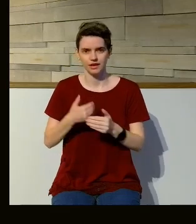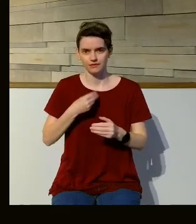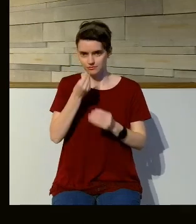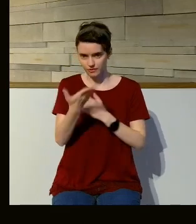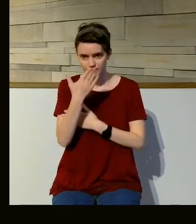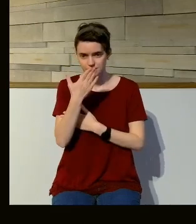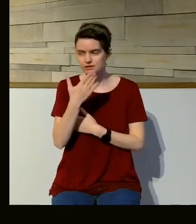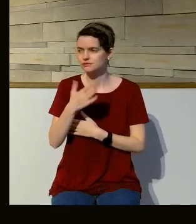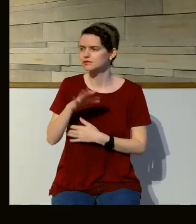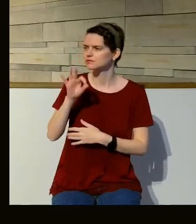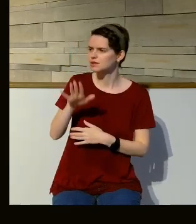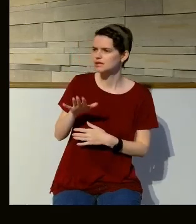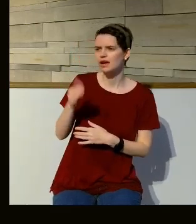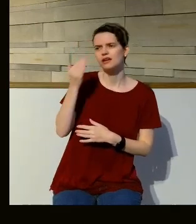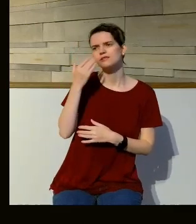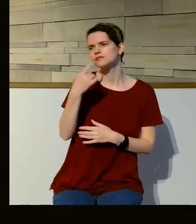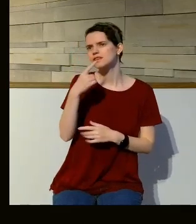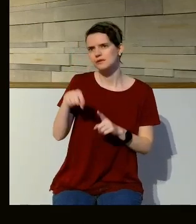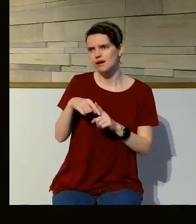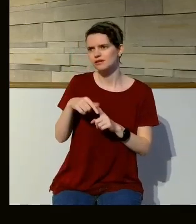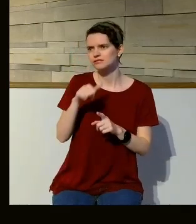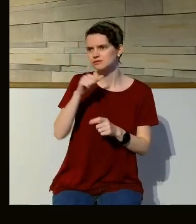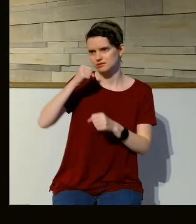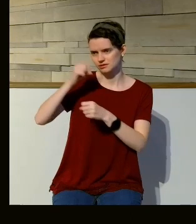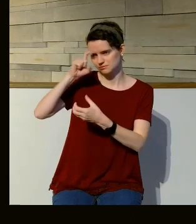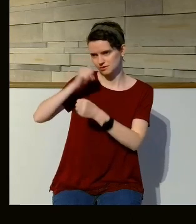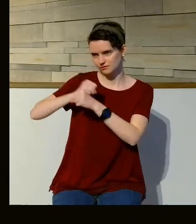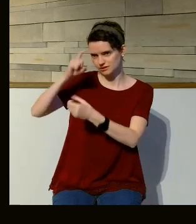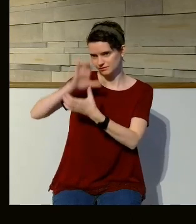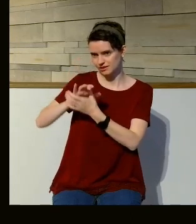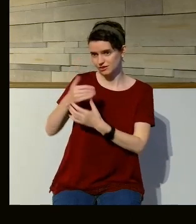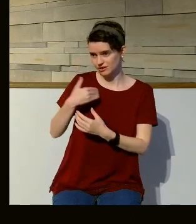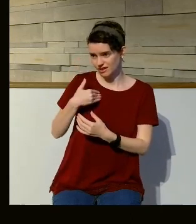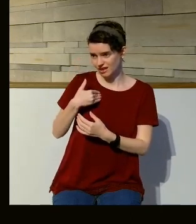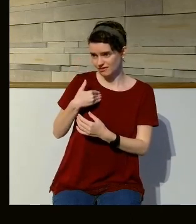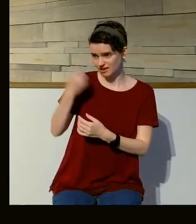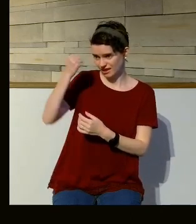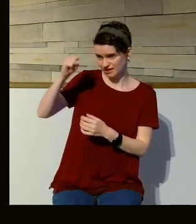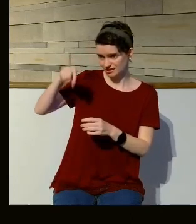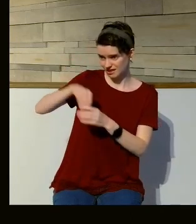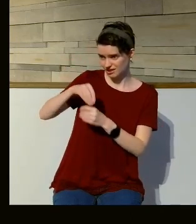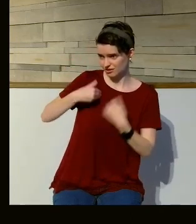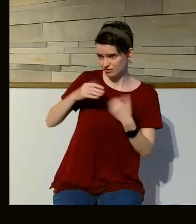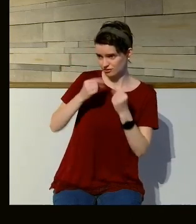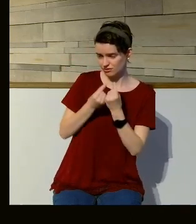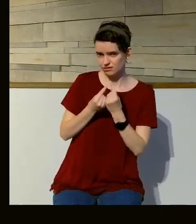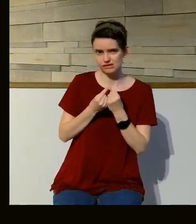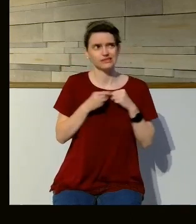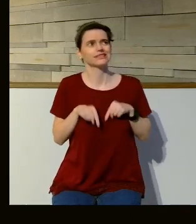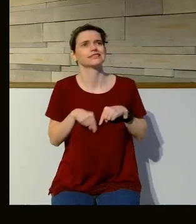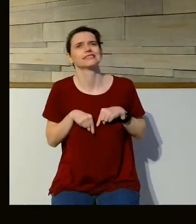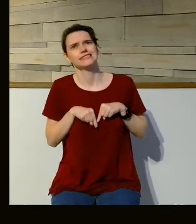pastor tomorrow, and I said, hey, pastor, I know what you said about apologetics, but you know you have an atheist in your youth group, right? And nervously,